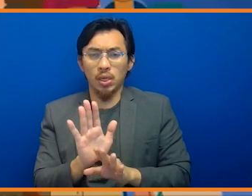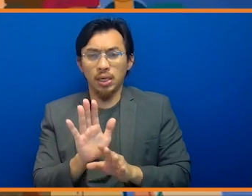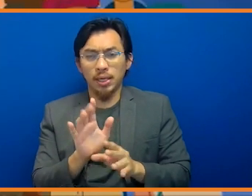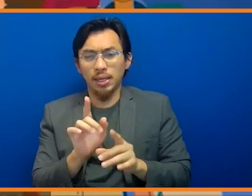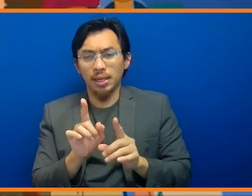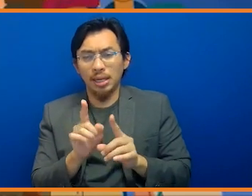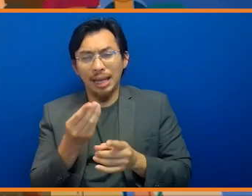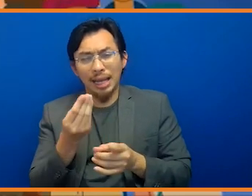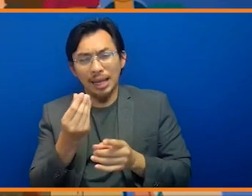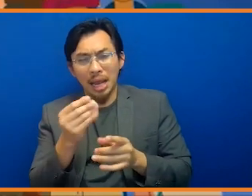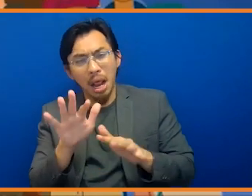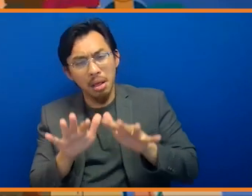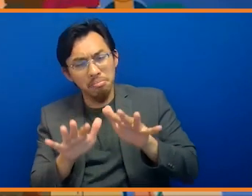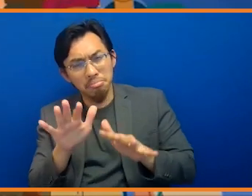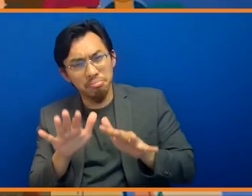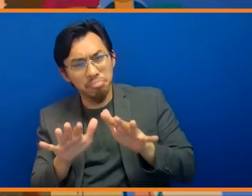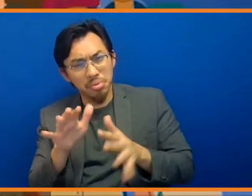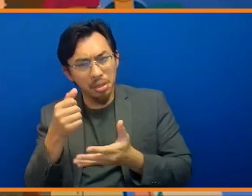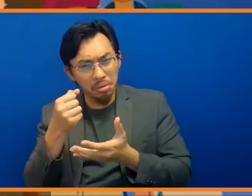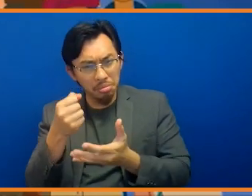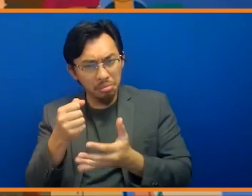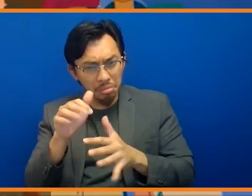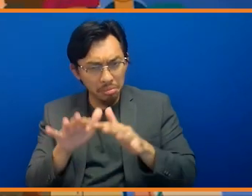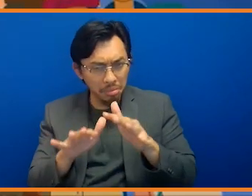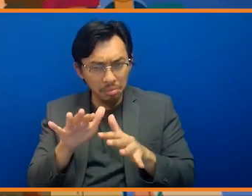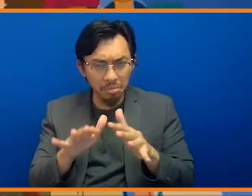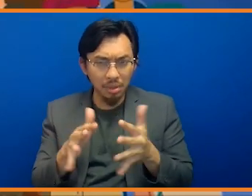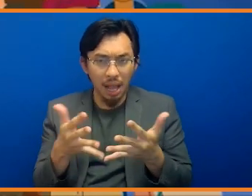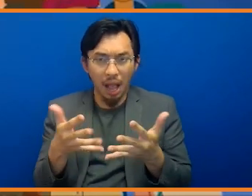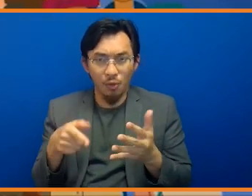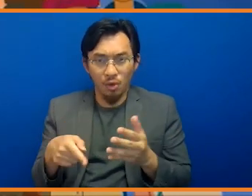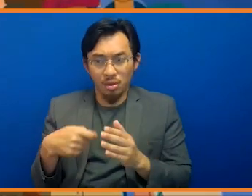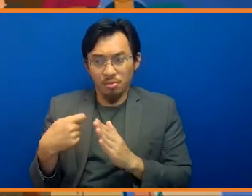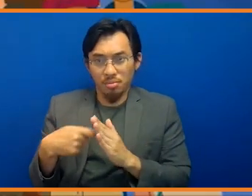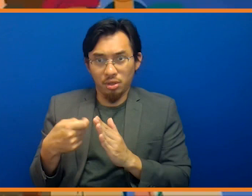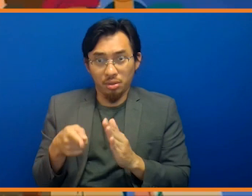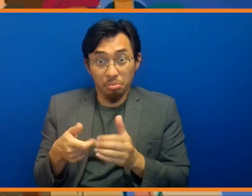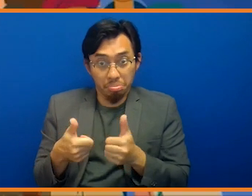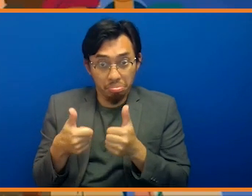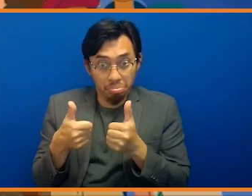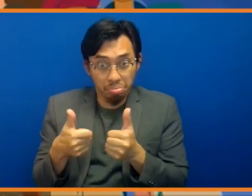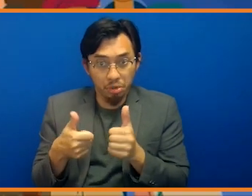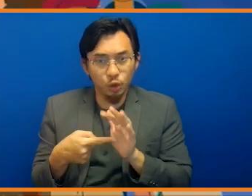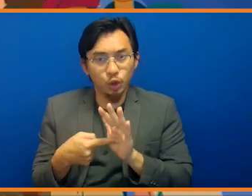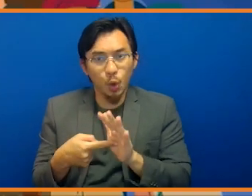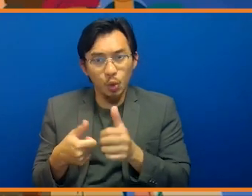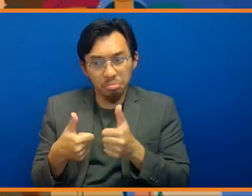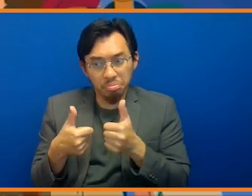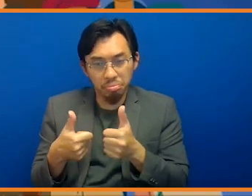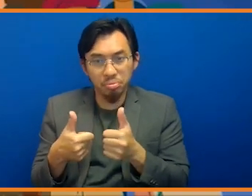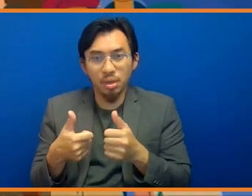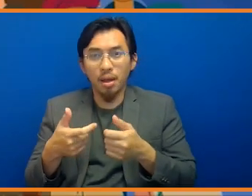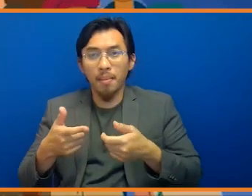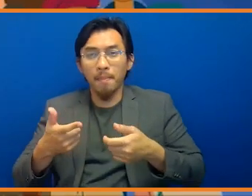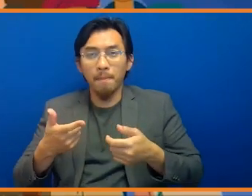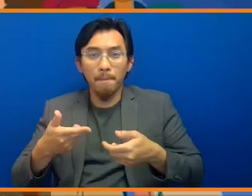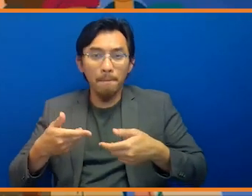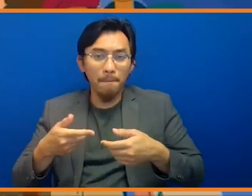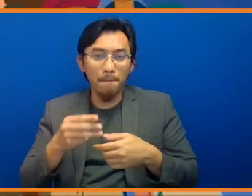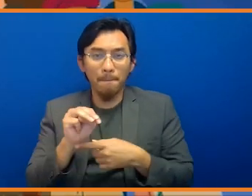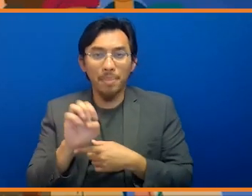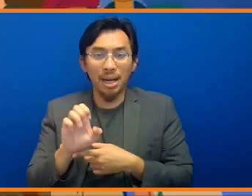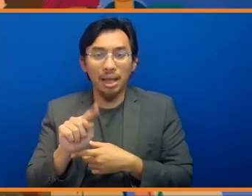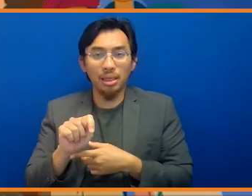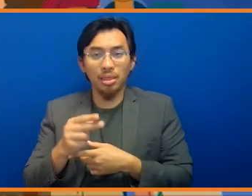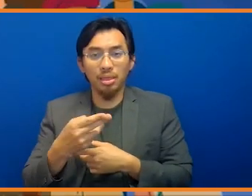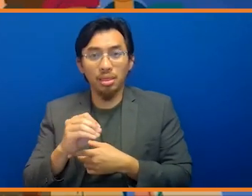estimated budgets to do with that. Yeah, just to show how feasible this project. And then the method. how are you going to